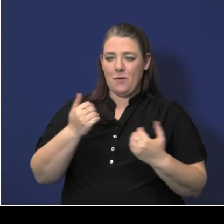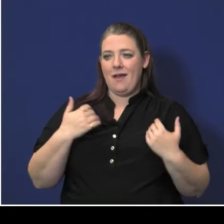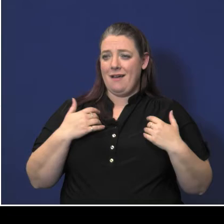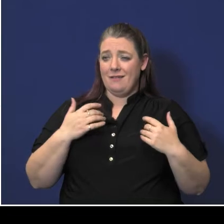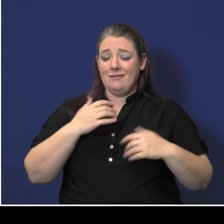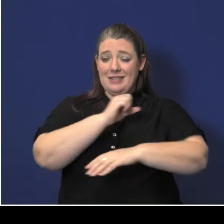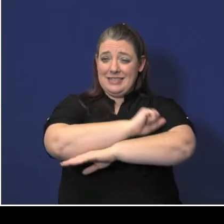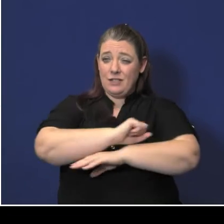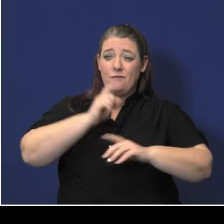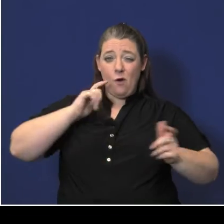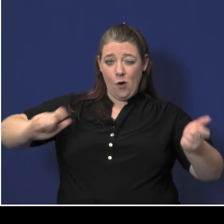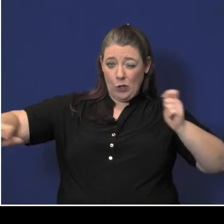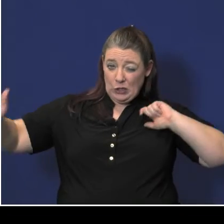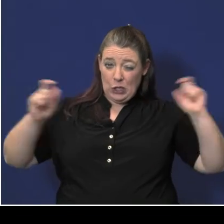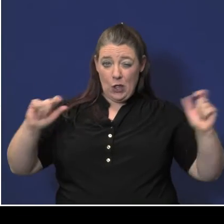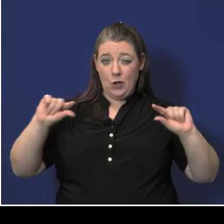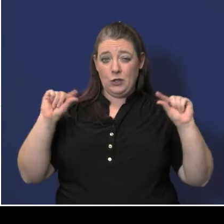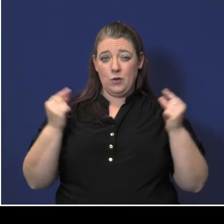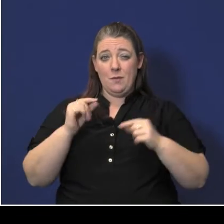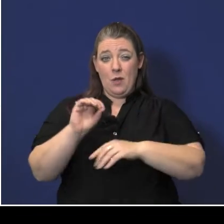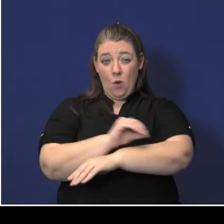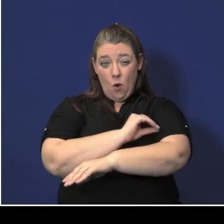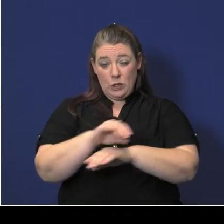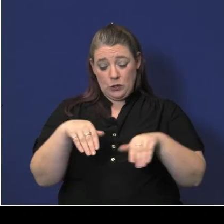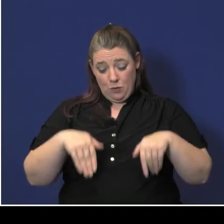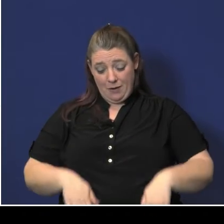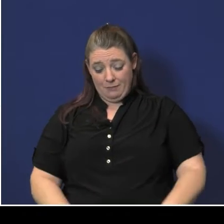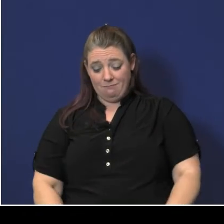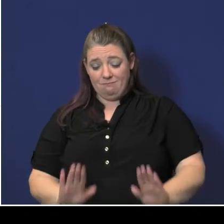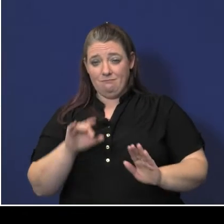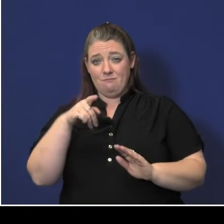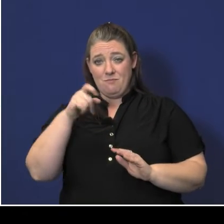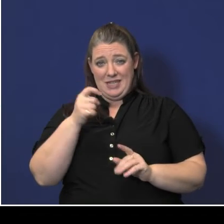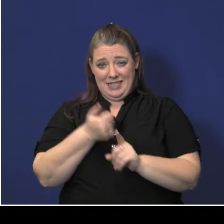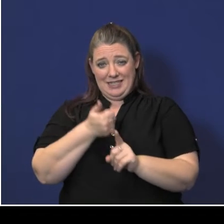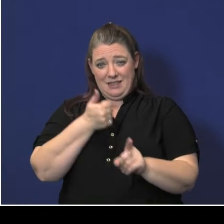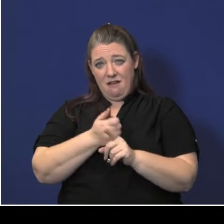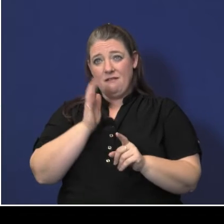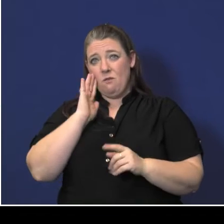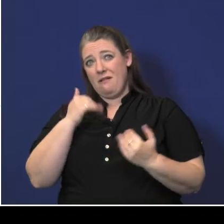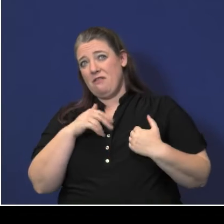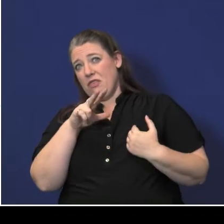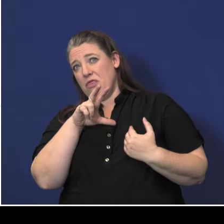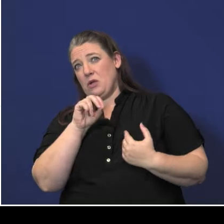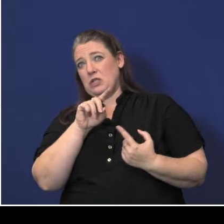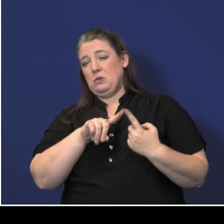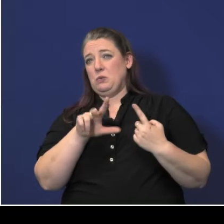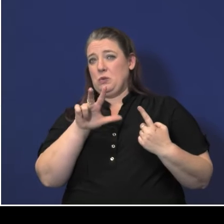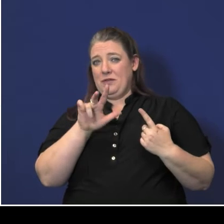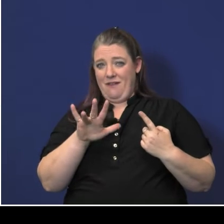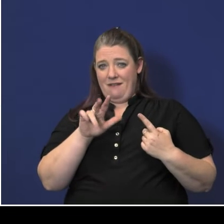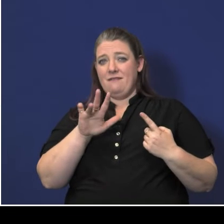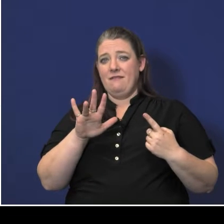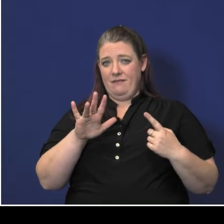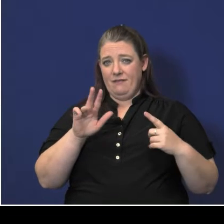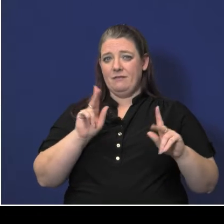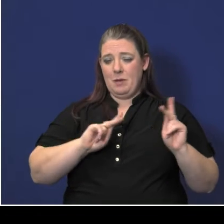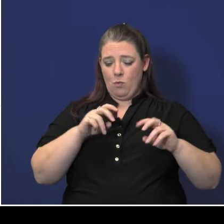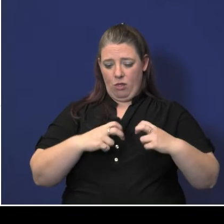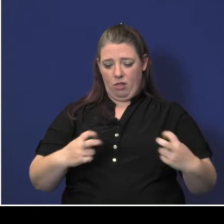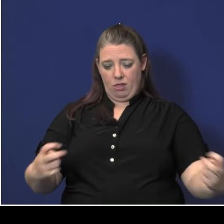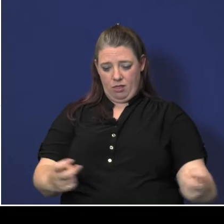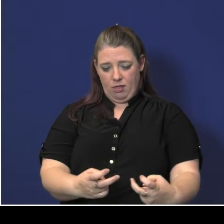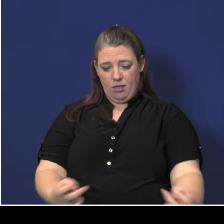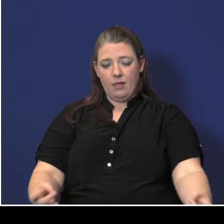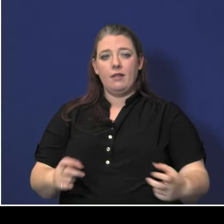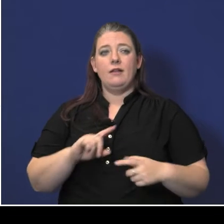large group. The orchestra pit itself can host 30 to 35 musicians. And then when you put the shell